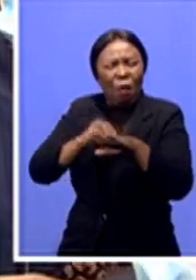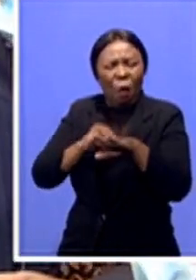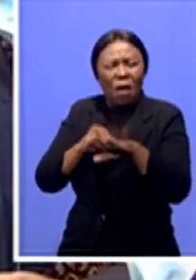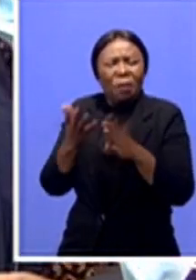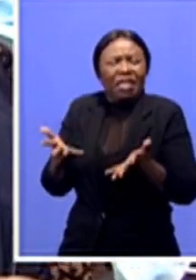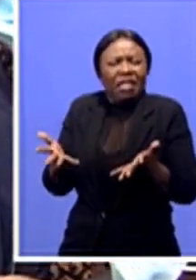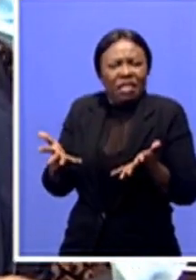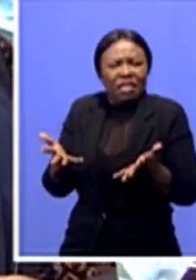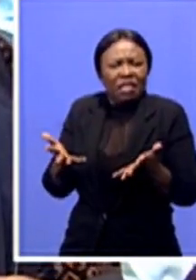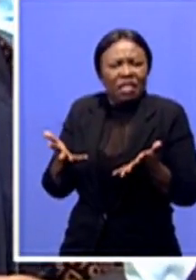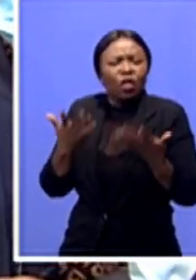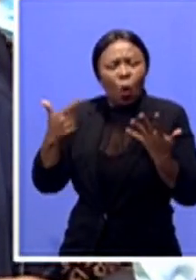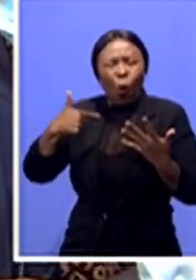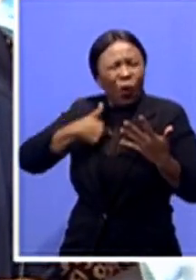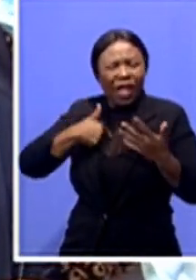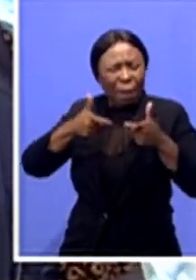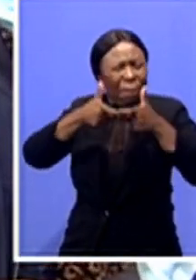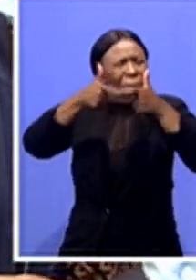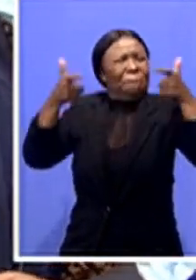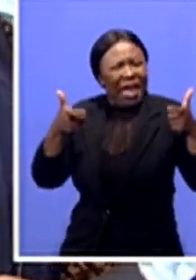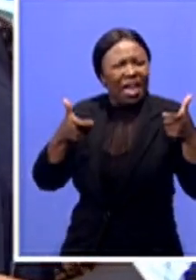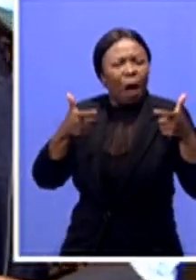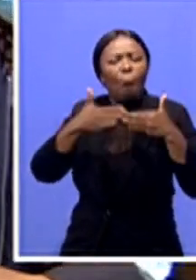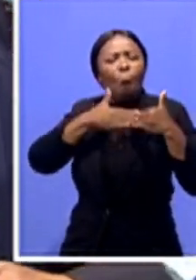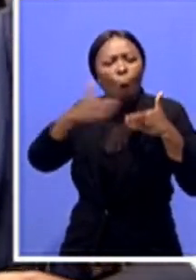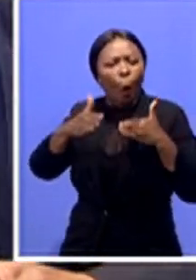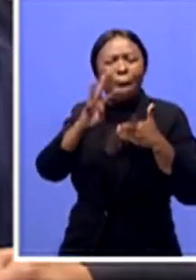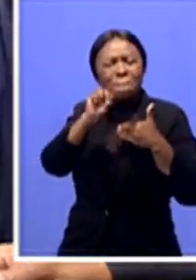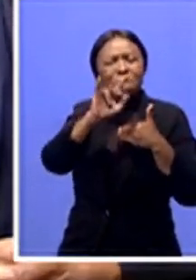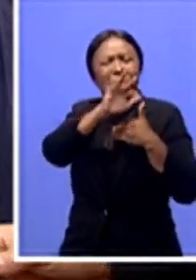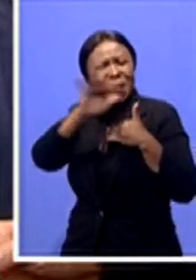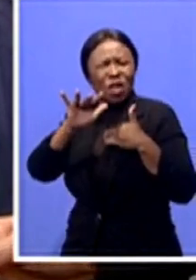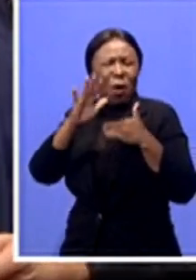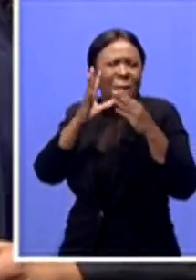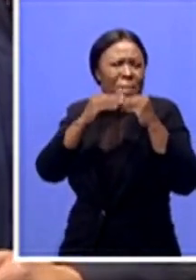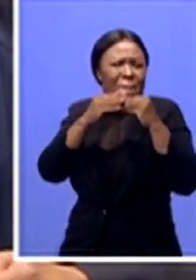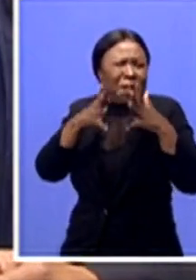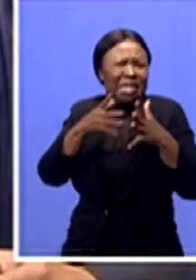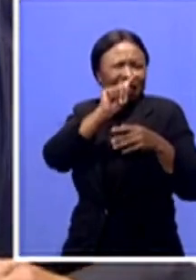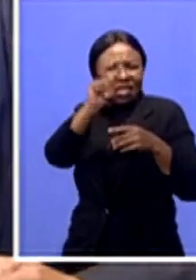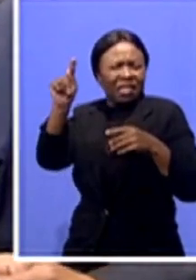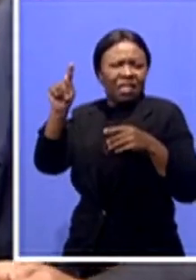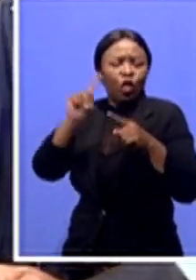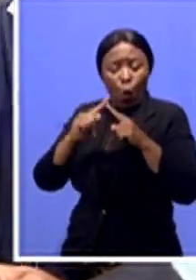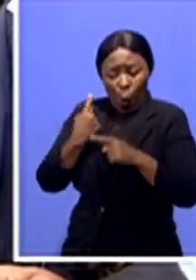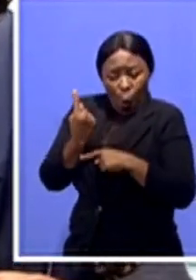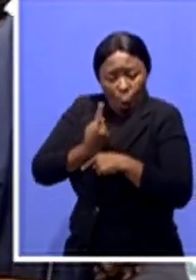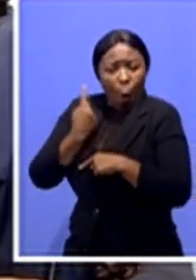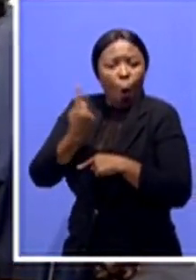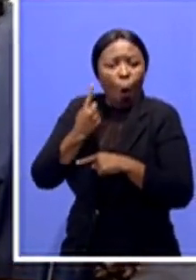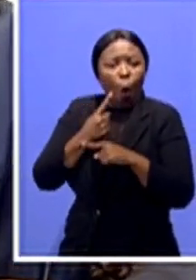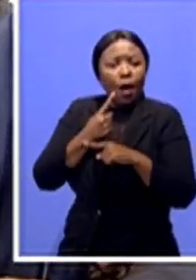movement of more than 1 million members, and we're the only party that has registered